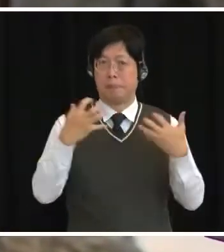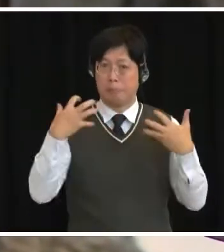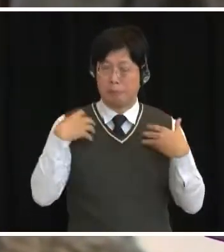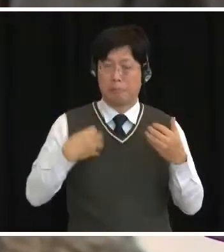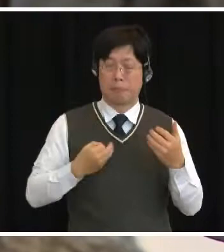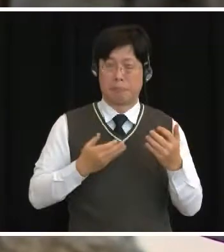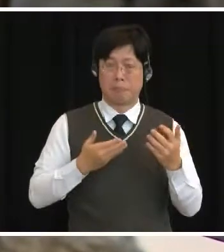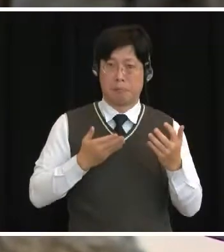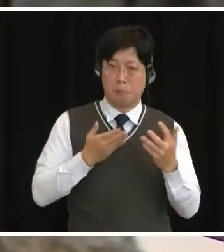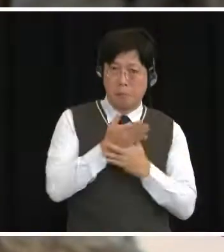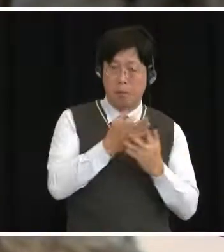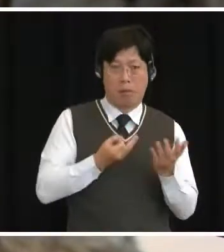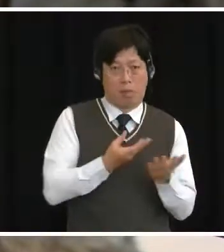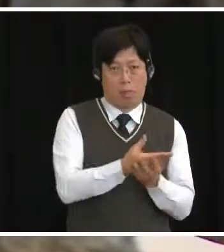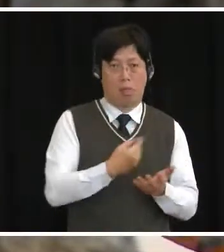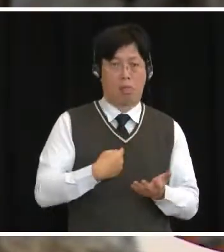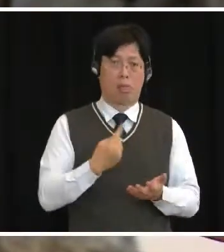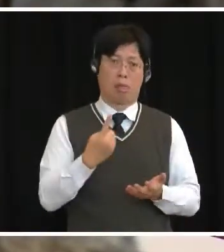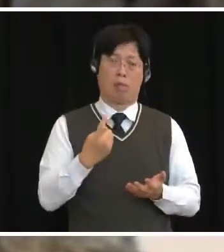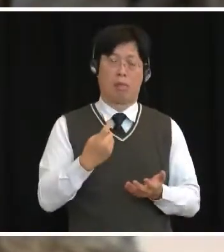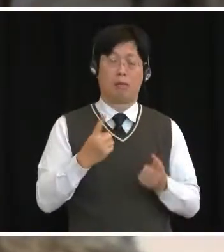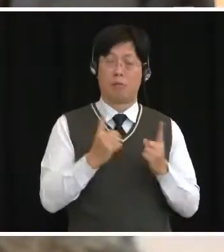better protection.